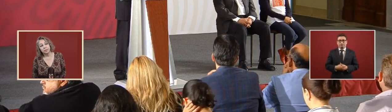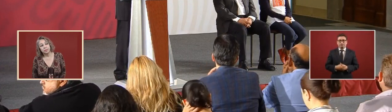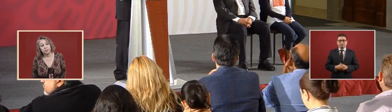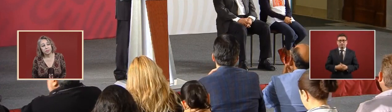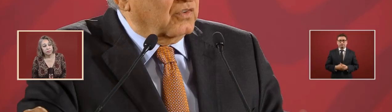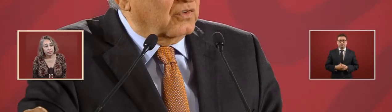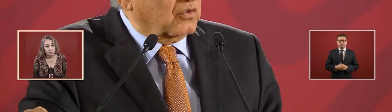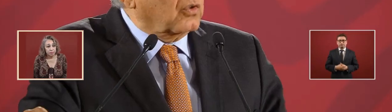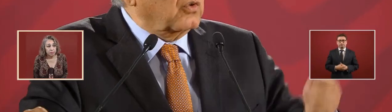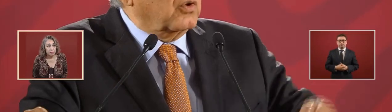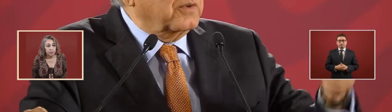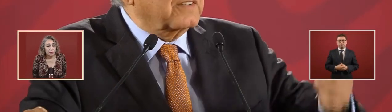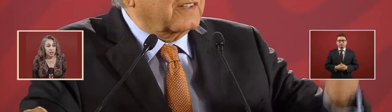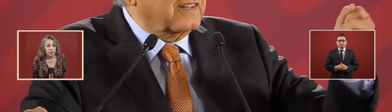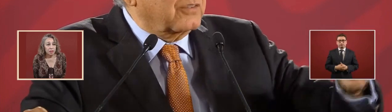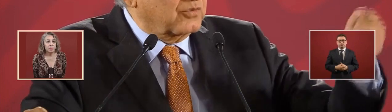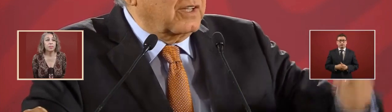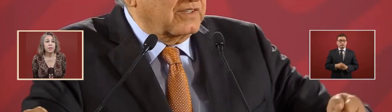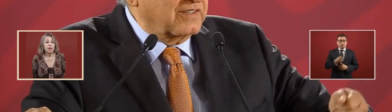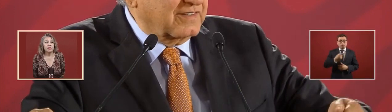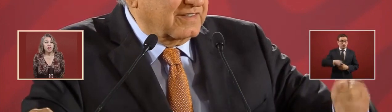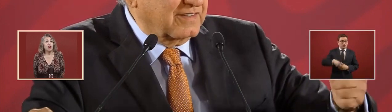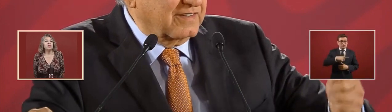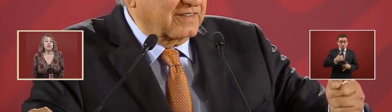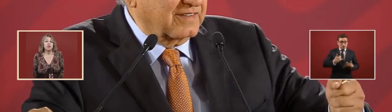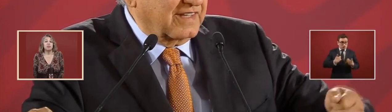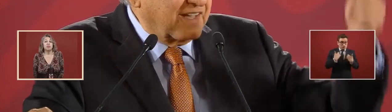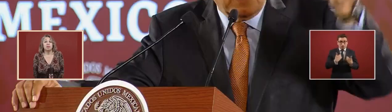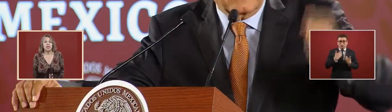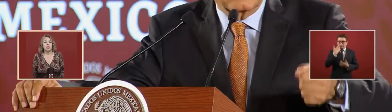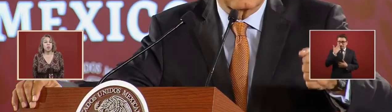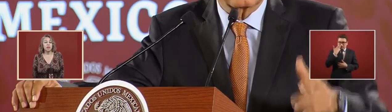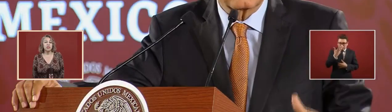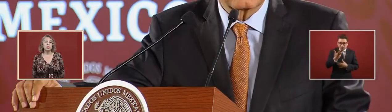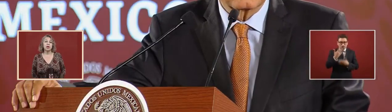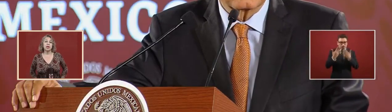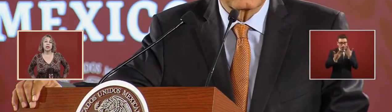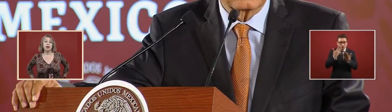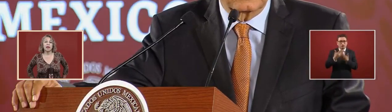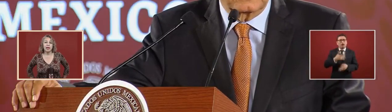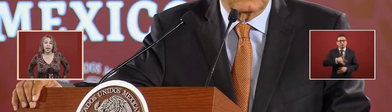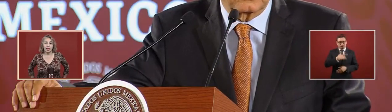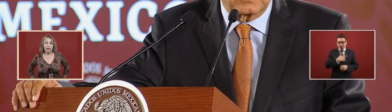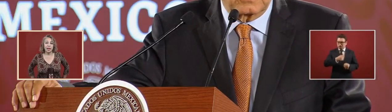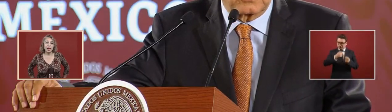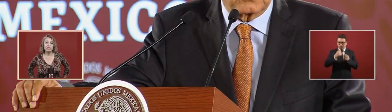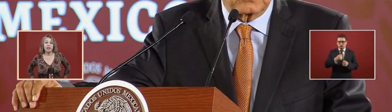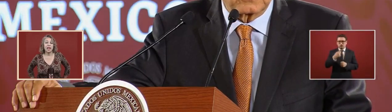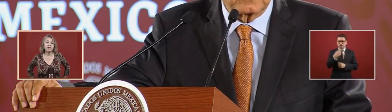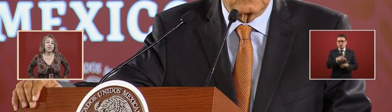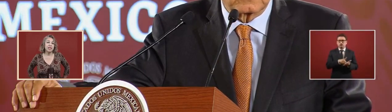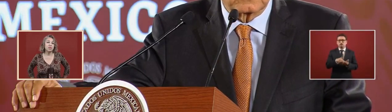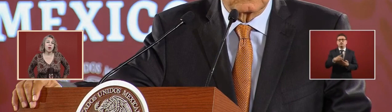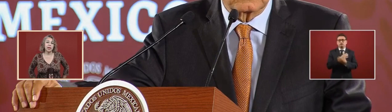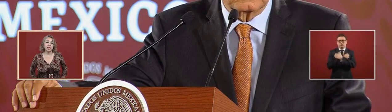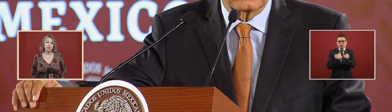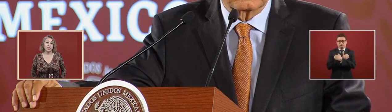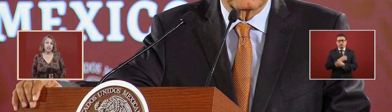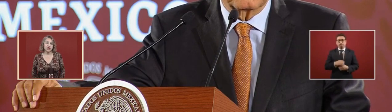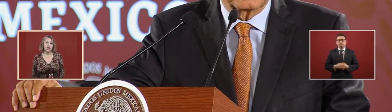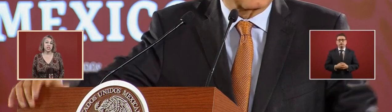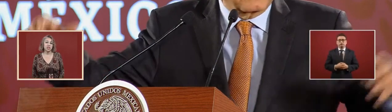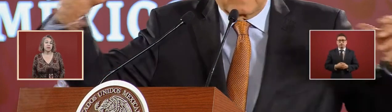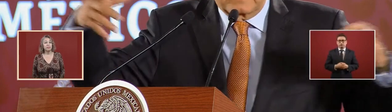to. Todos los jóvenes que quieran estudiar, that all the youth that want to work el derecho a la have a guaranteed right